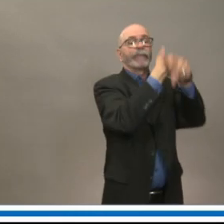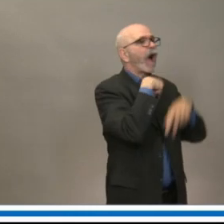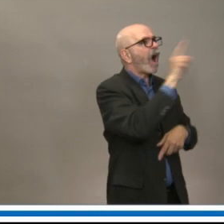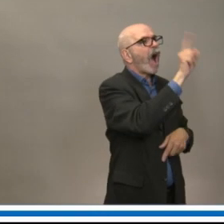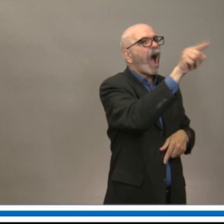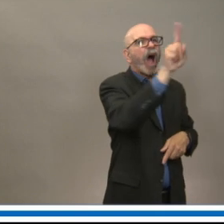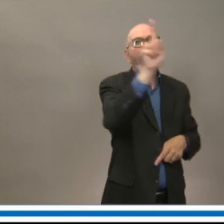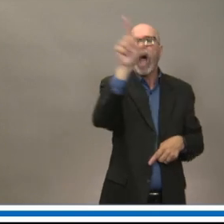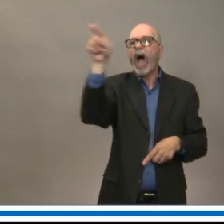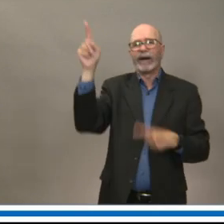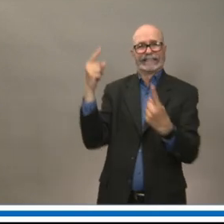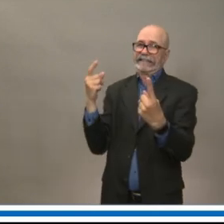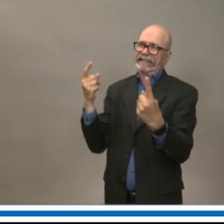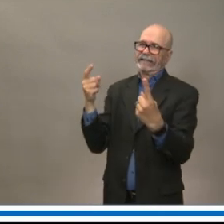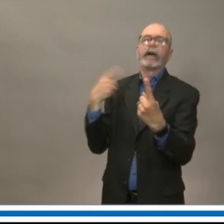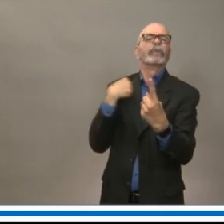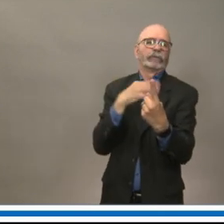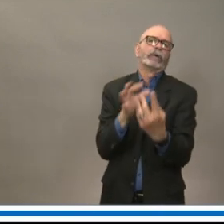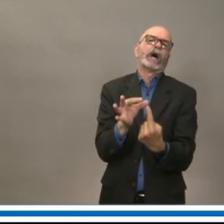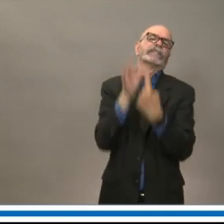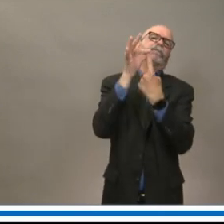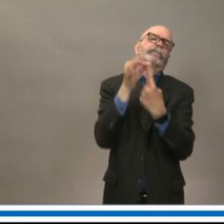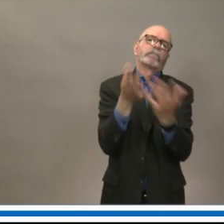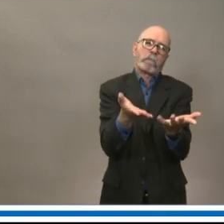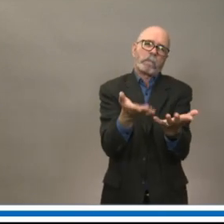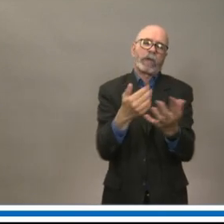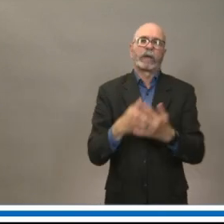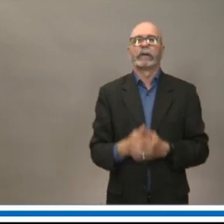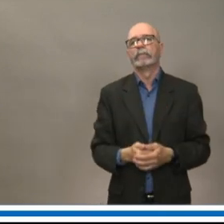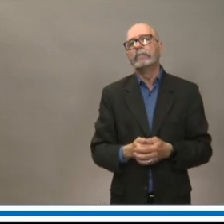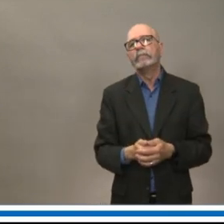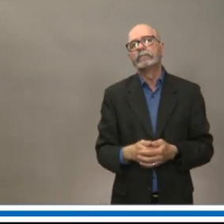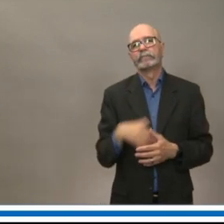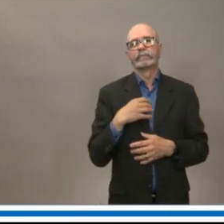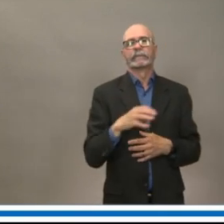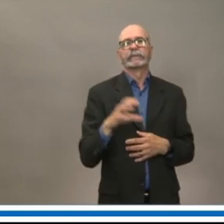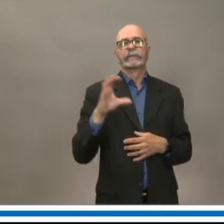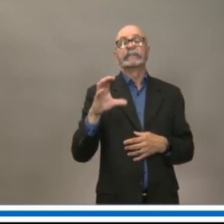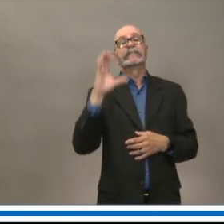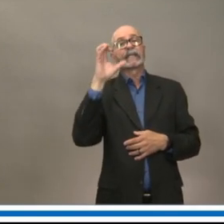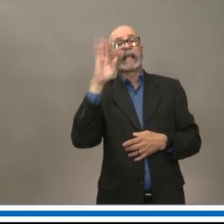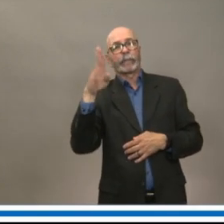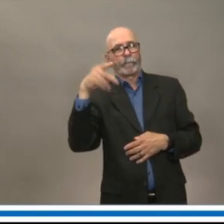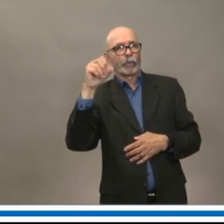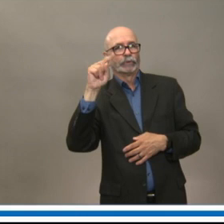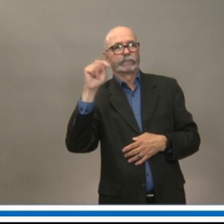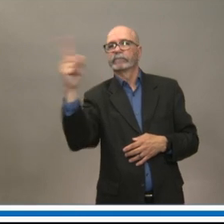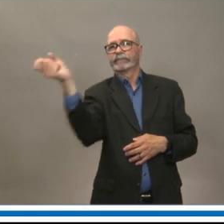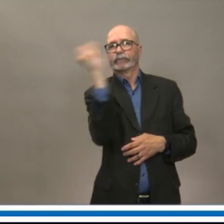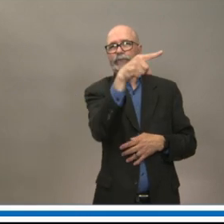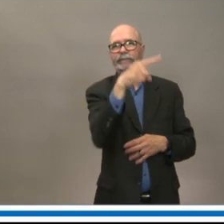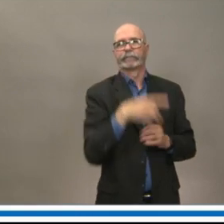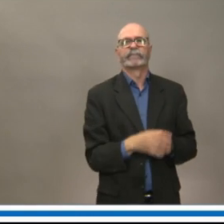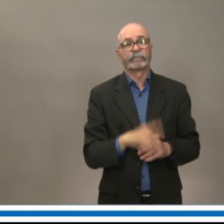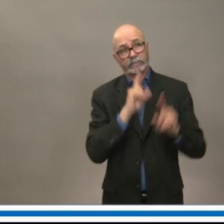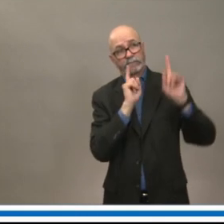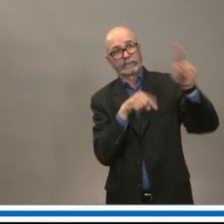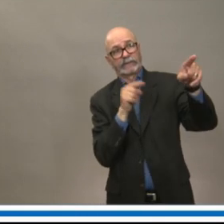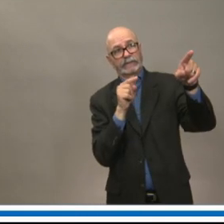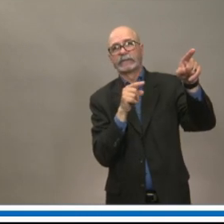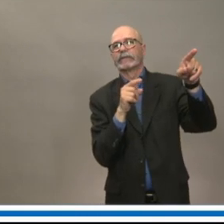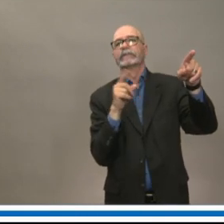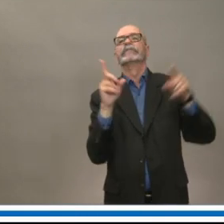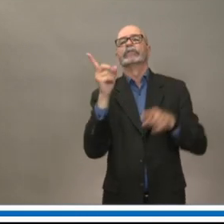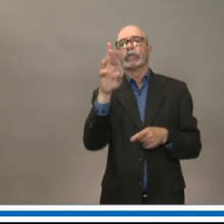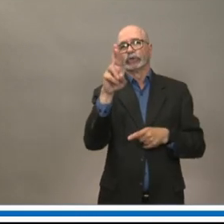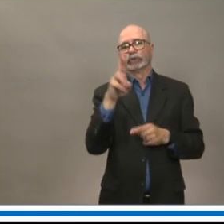Post. Thank you so much, Chrissy. This is for Dr. Strang. We've been informed by multiple sources that there's a long-term